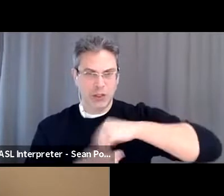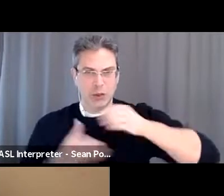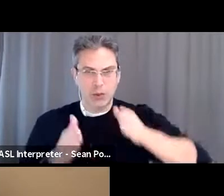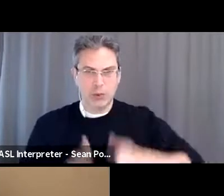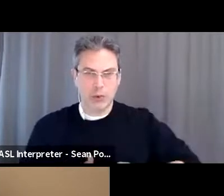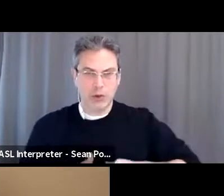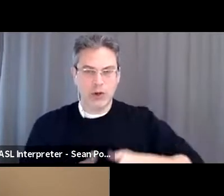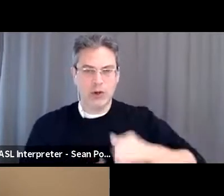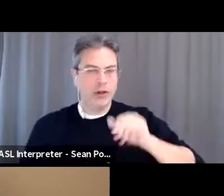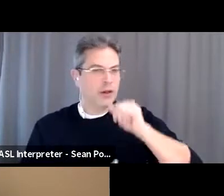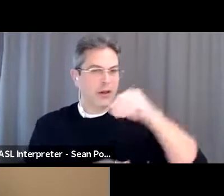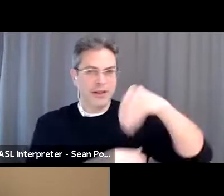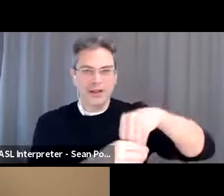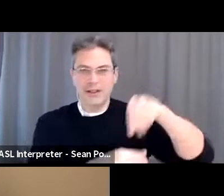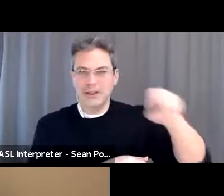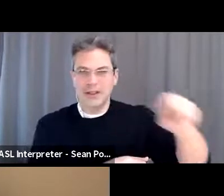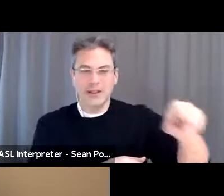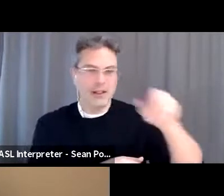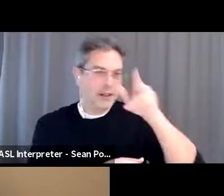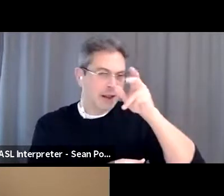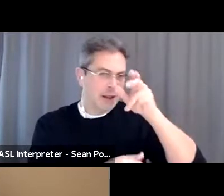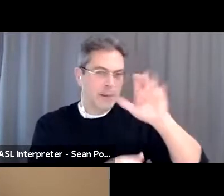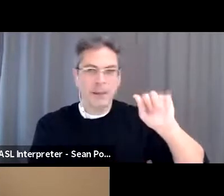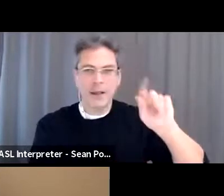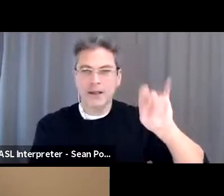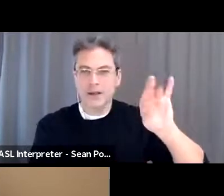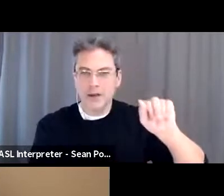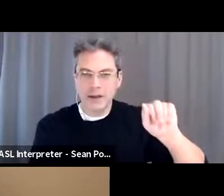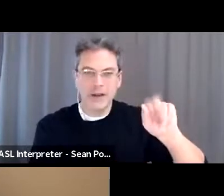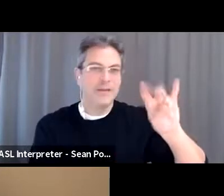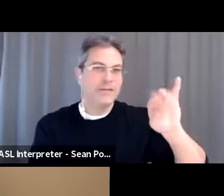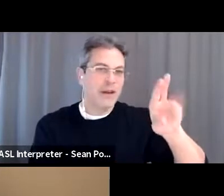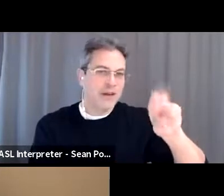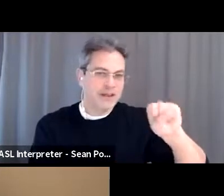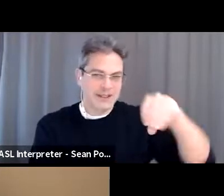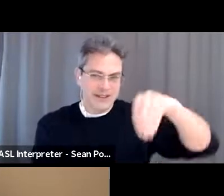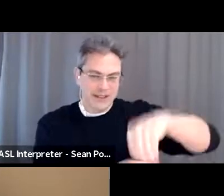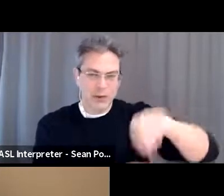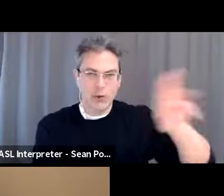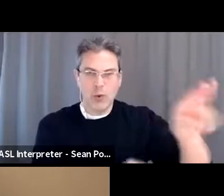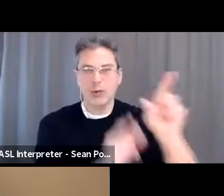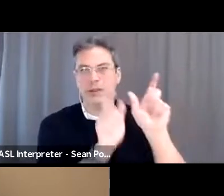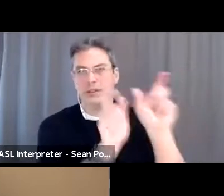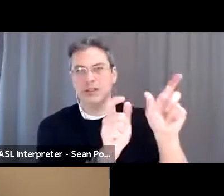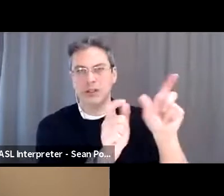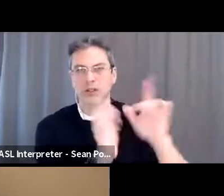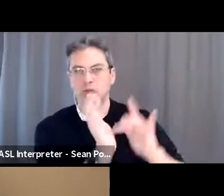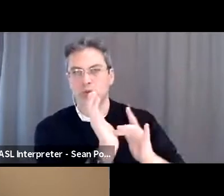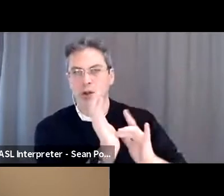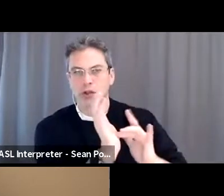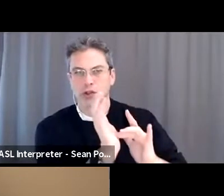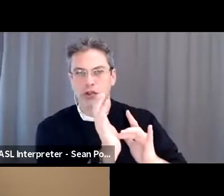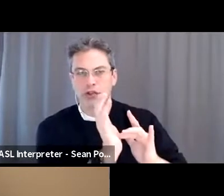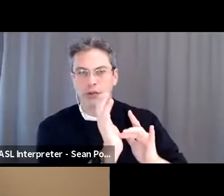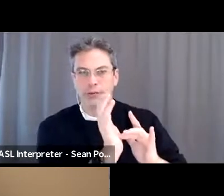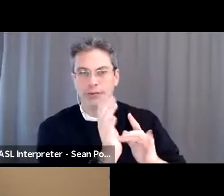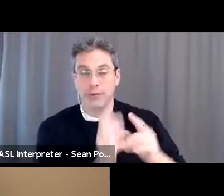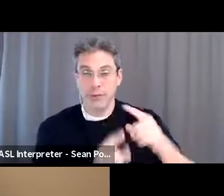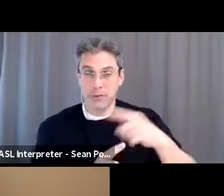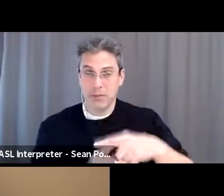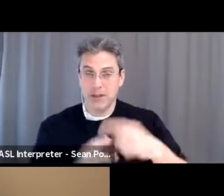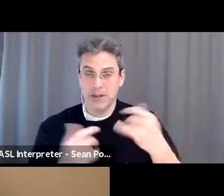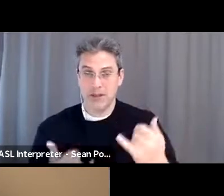infectious organisms, the bacteria or viruses. And when you consider that we already have a slow pandemic